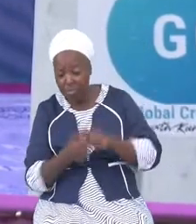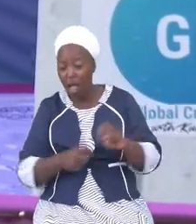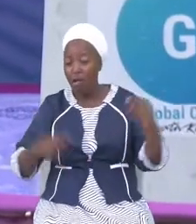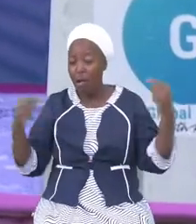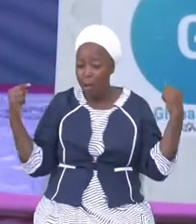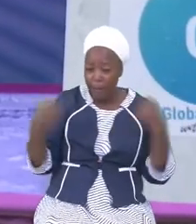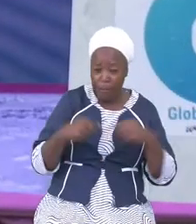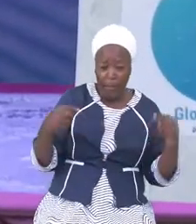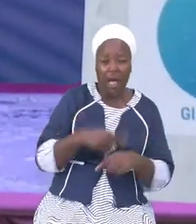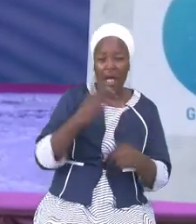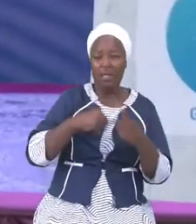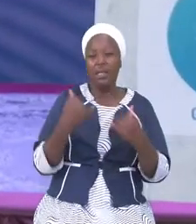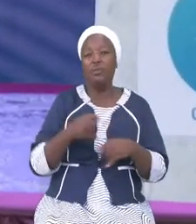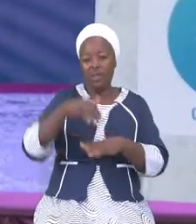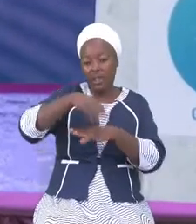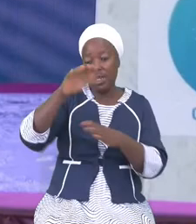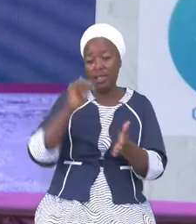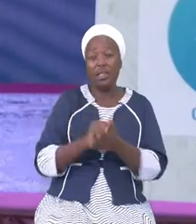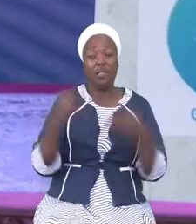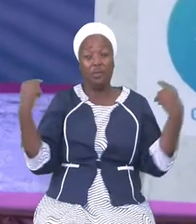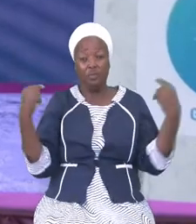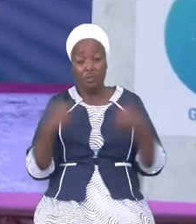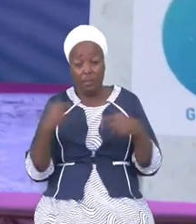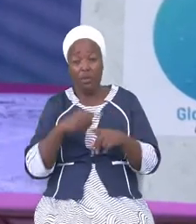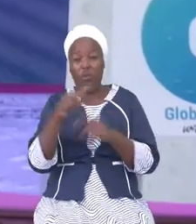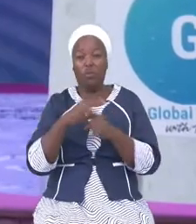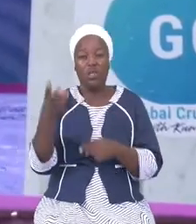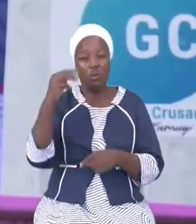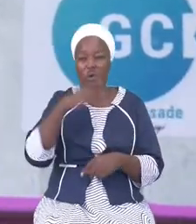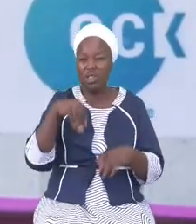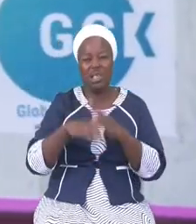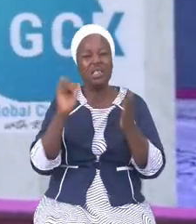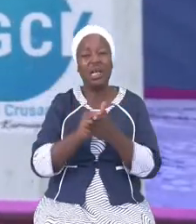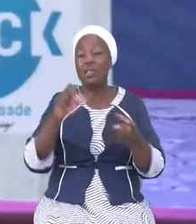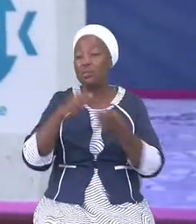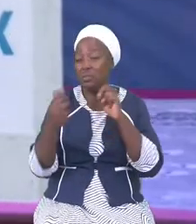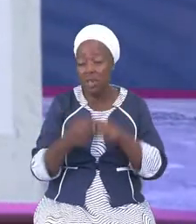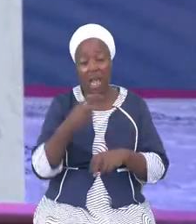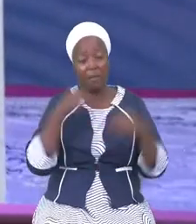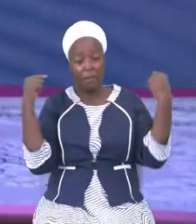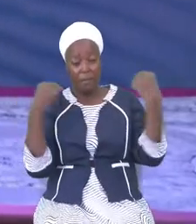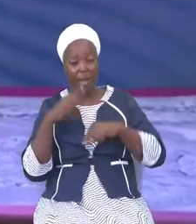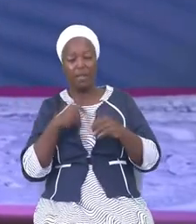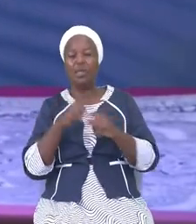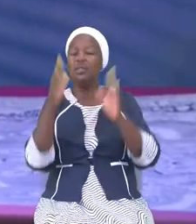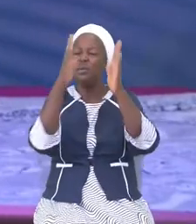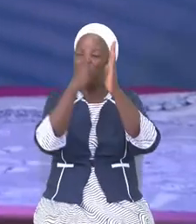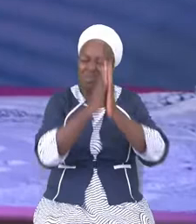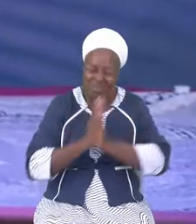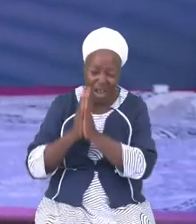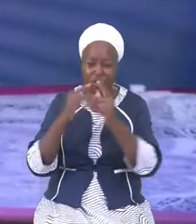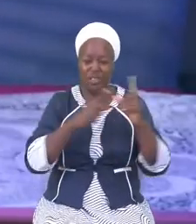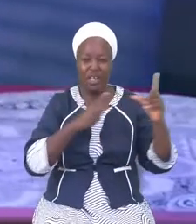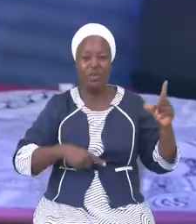he sends the affliction. When he was in affliction, he besought the Lord his God